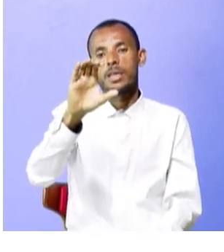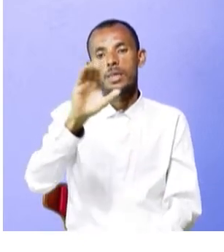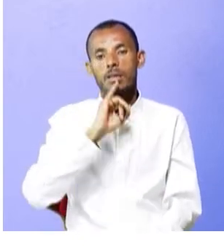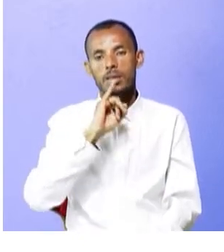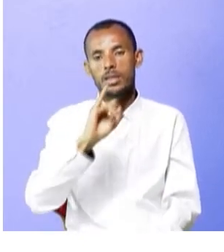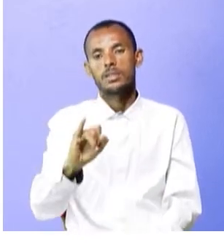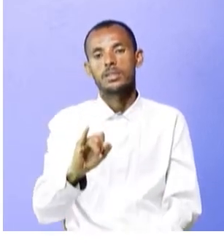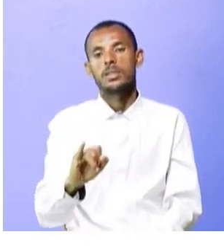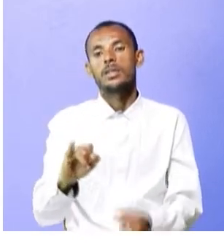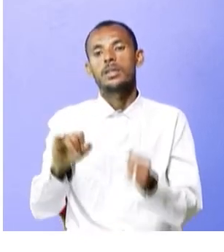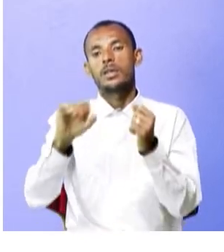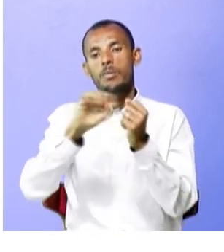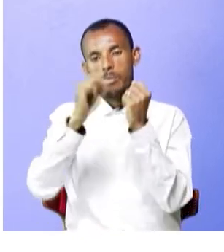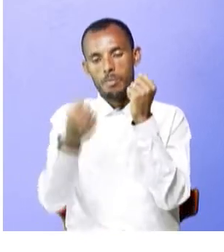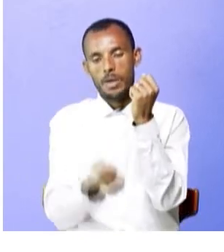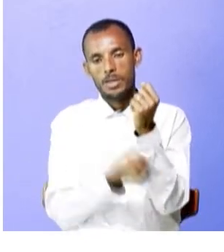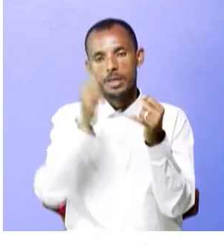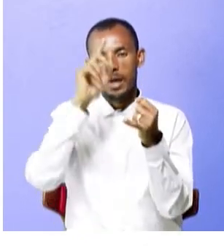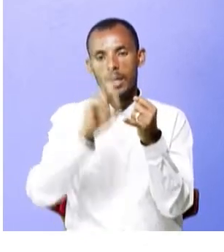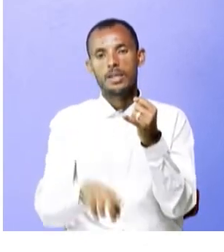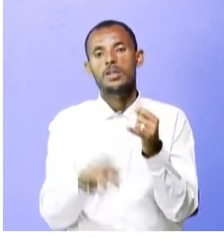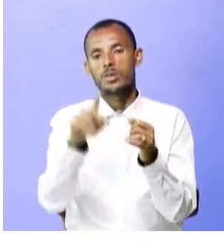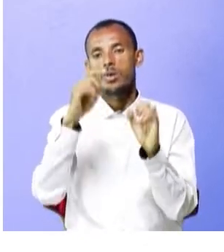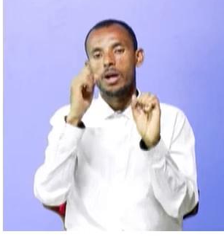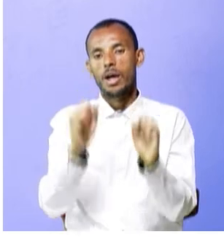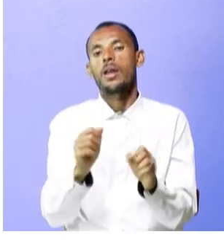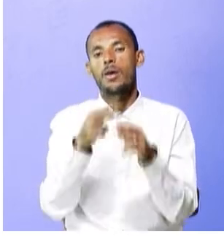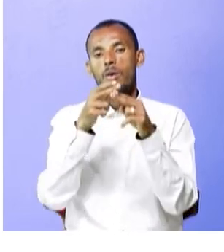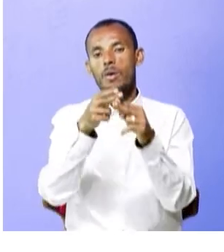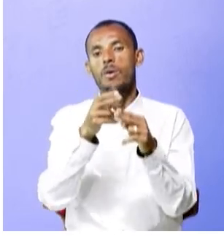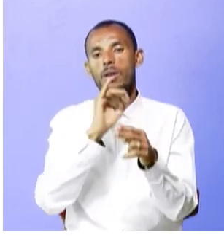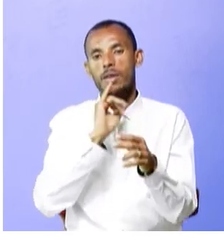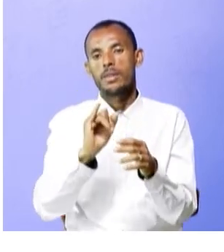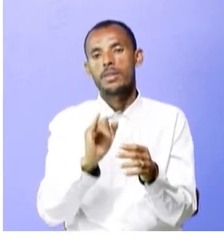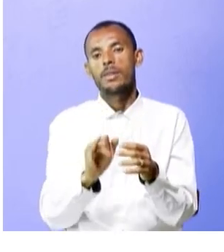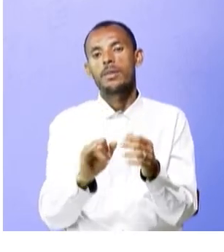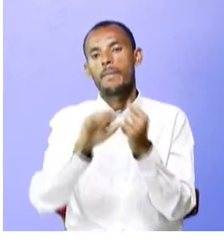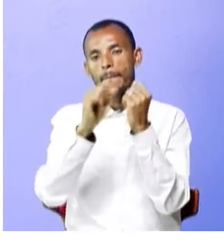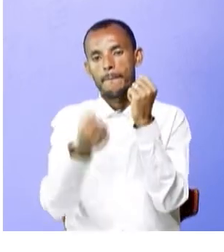BC is a base edge. Okay, you can call it base edge.